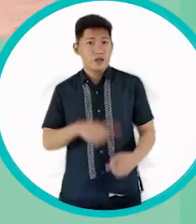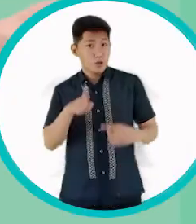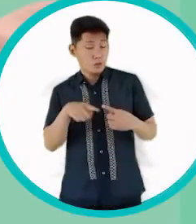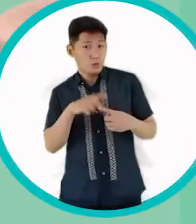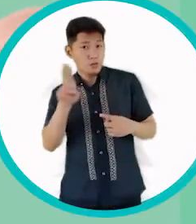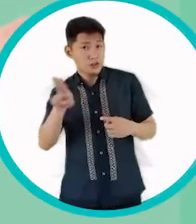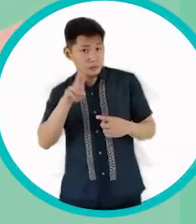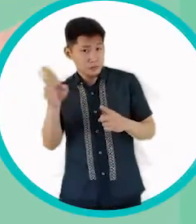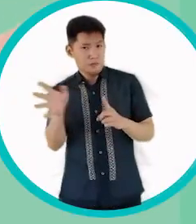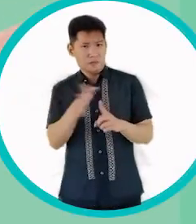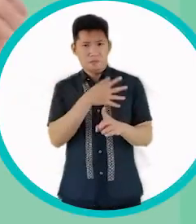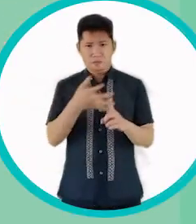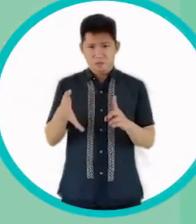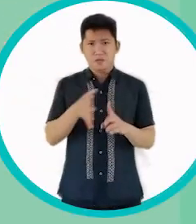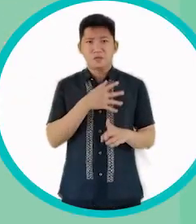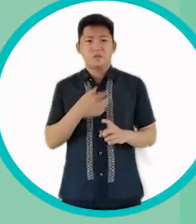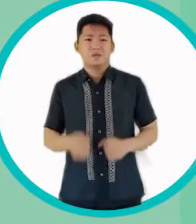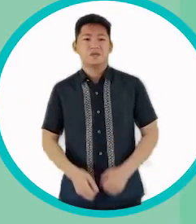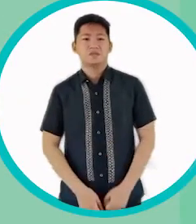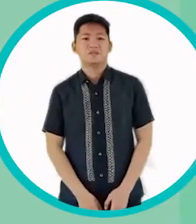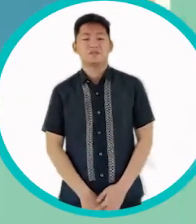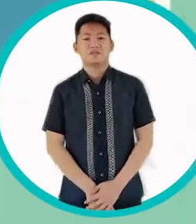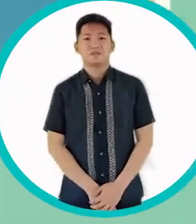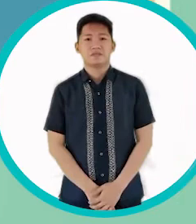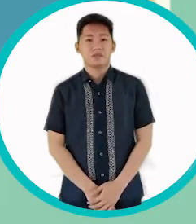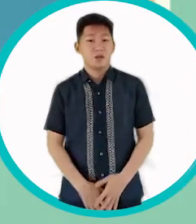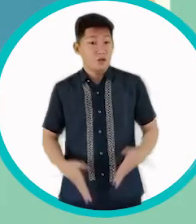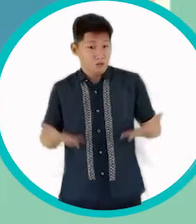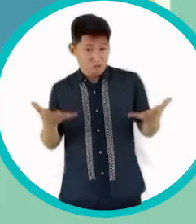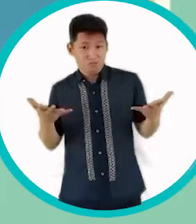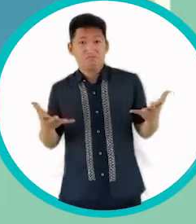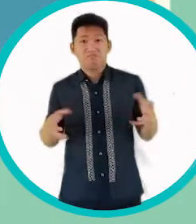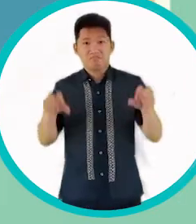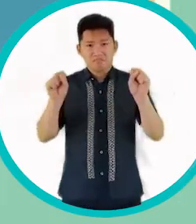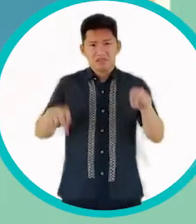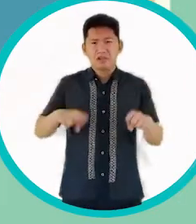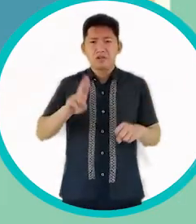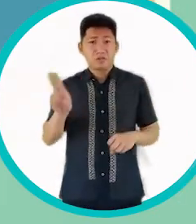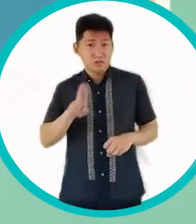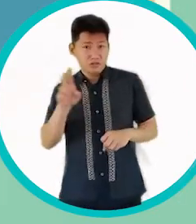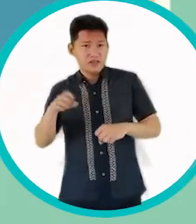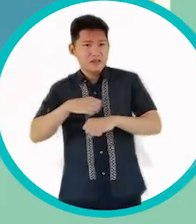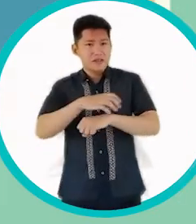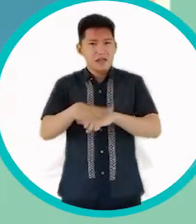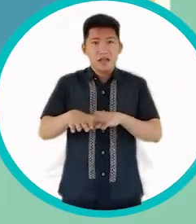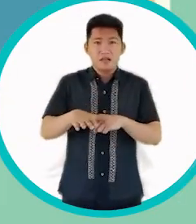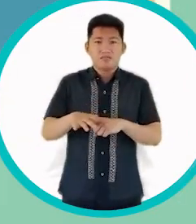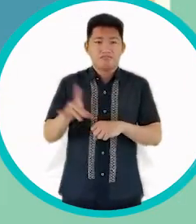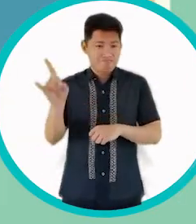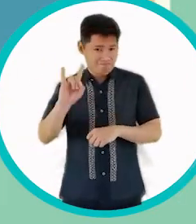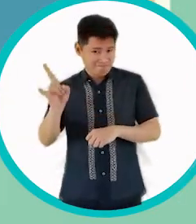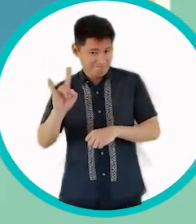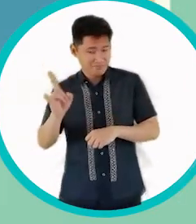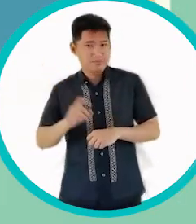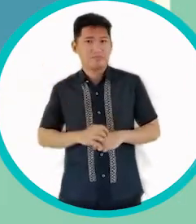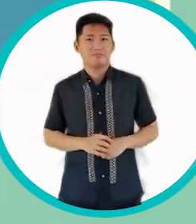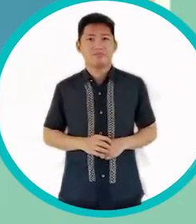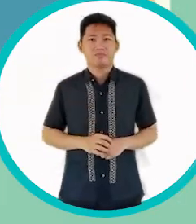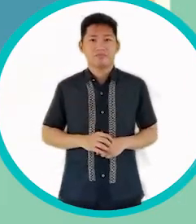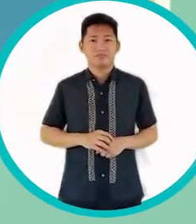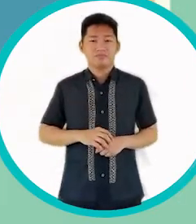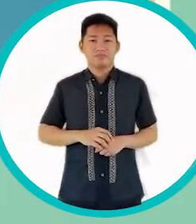When do we usually use persuasion? Well, it can be used effectively in